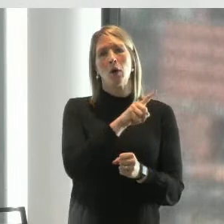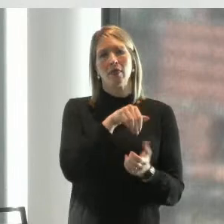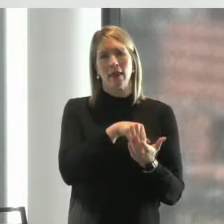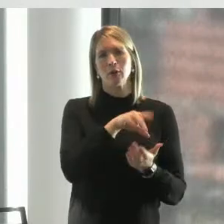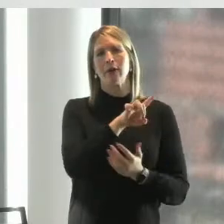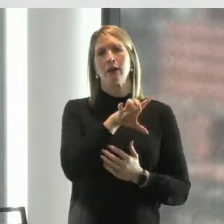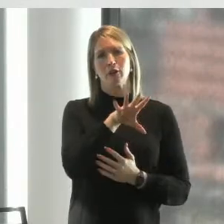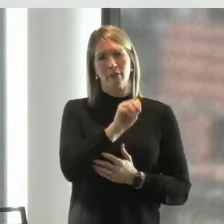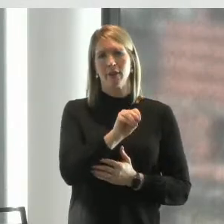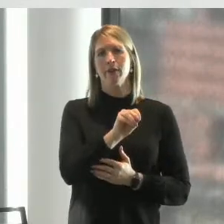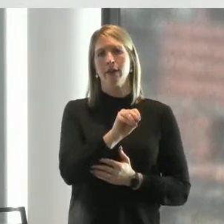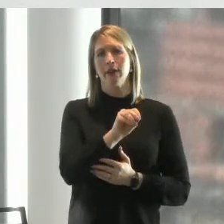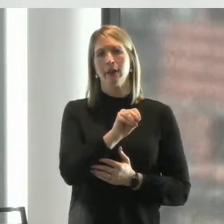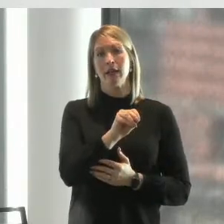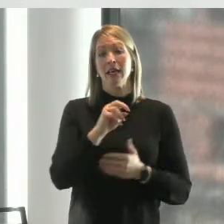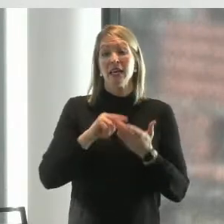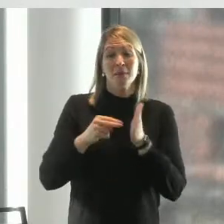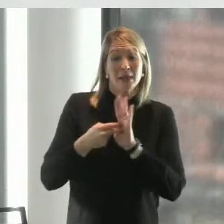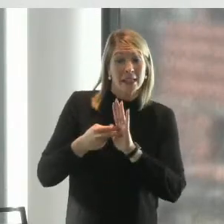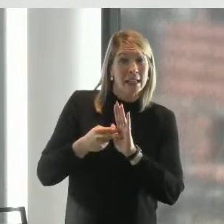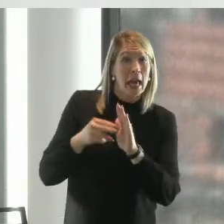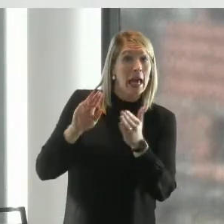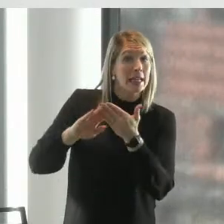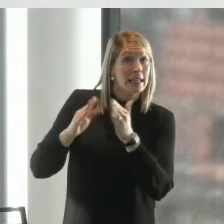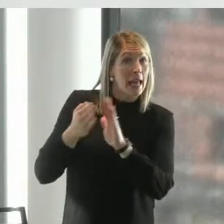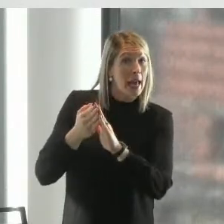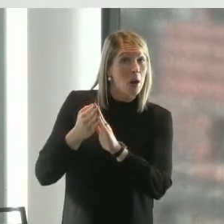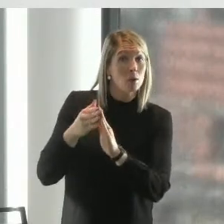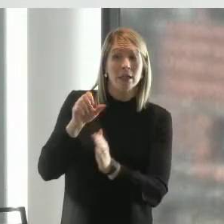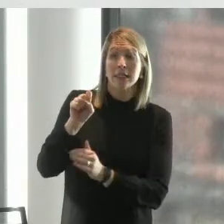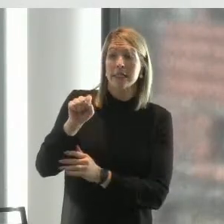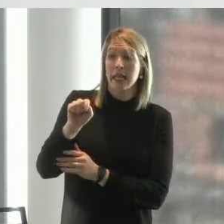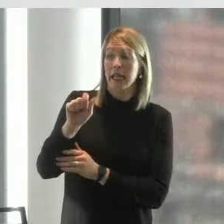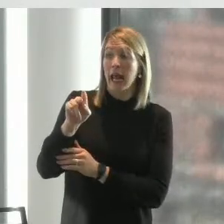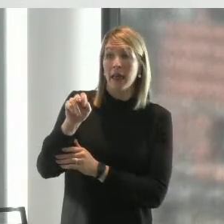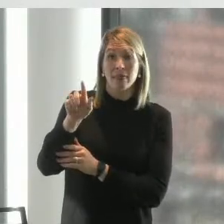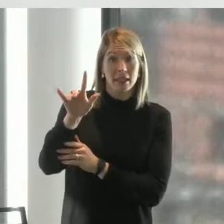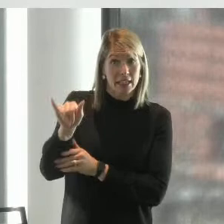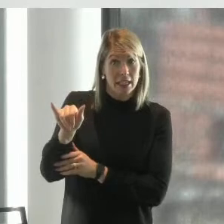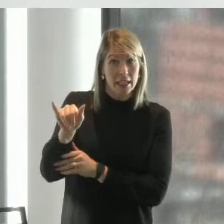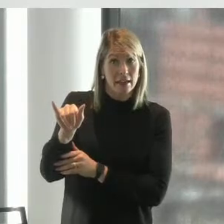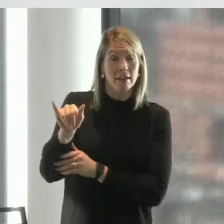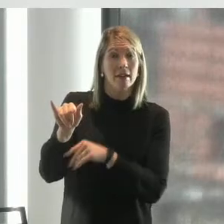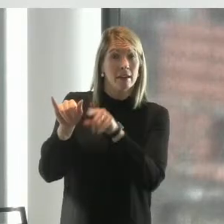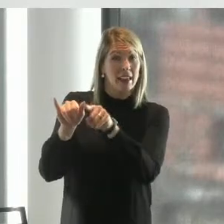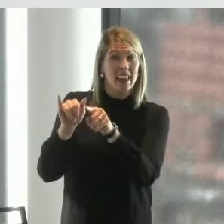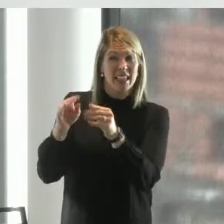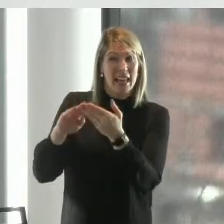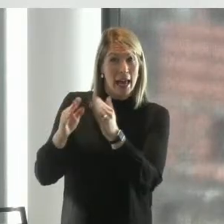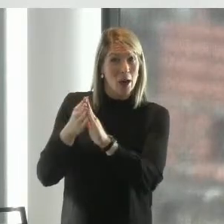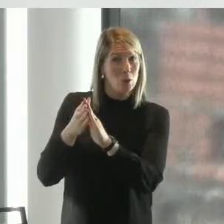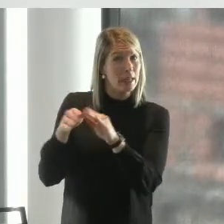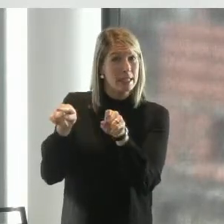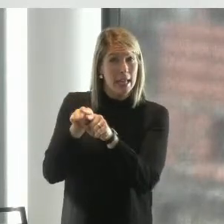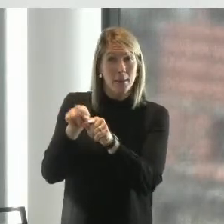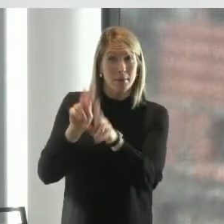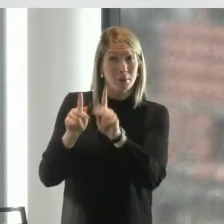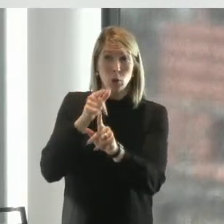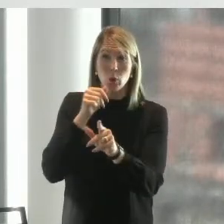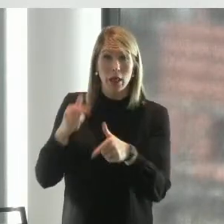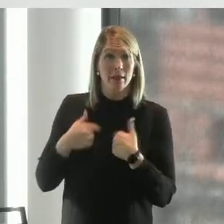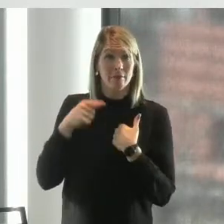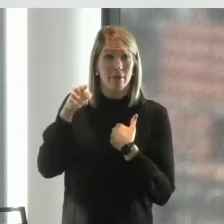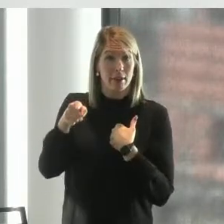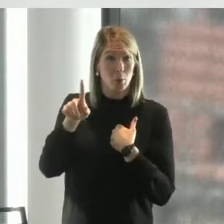friends, is the population of St. Anthony every year, year after year, building towards new targets and creating new